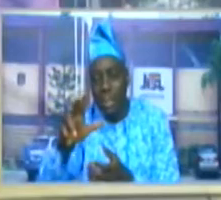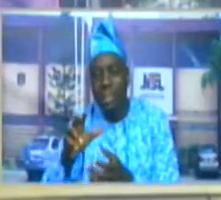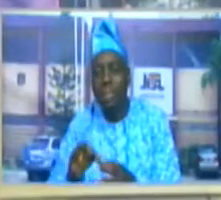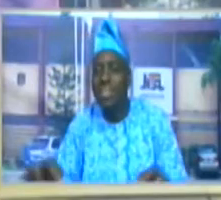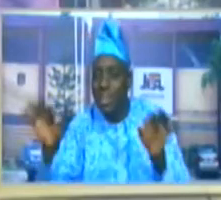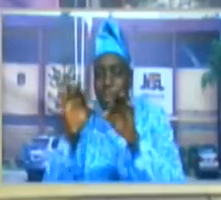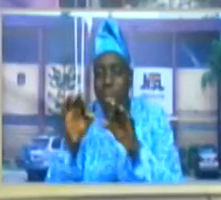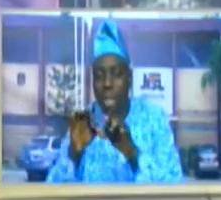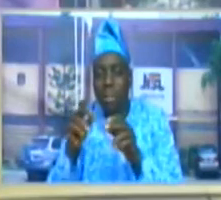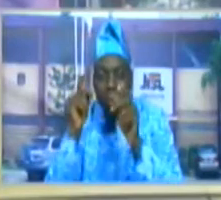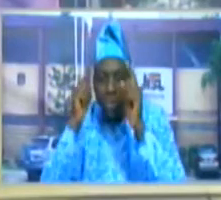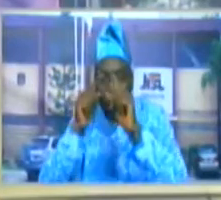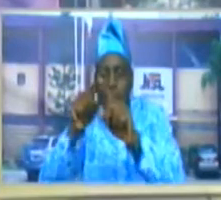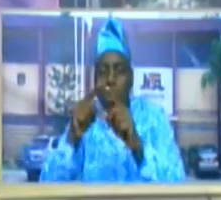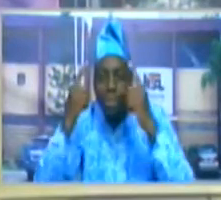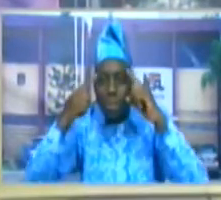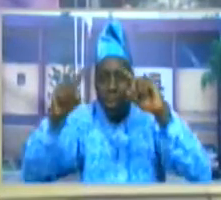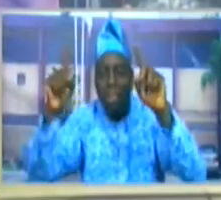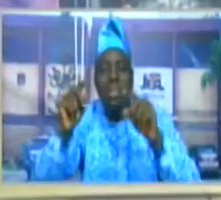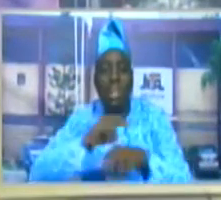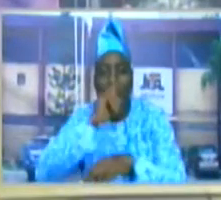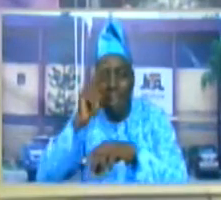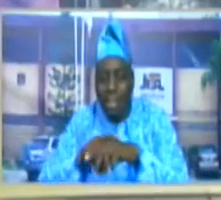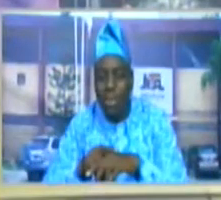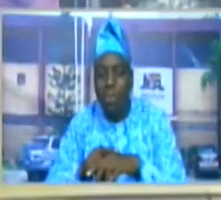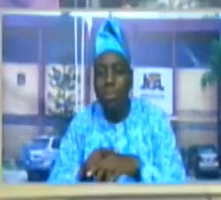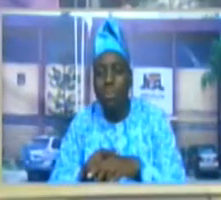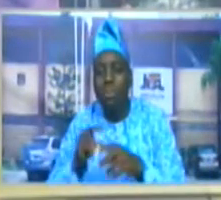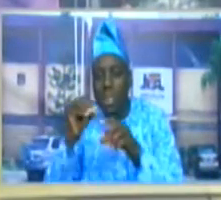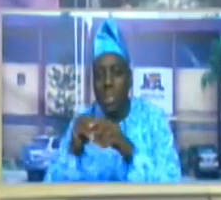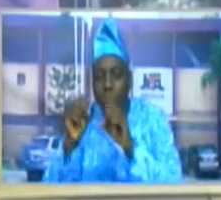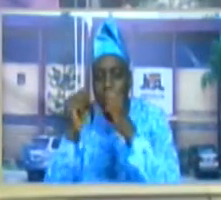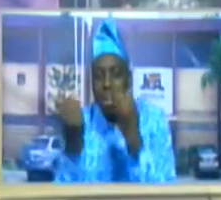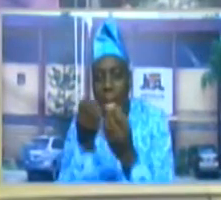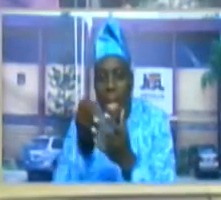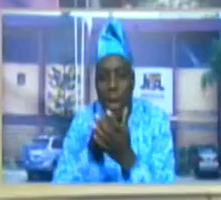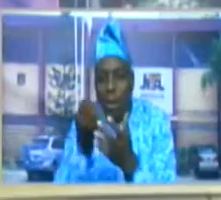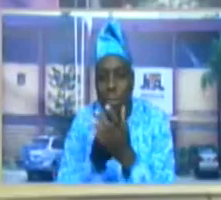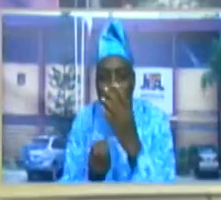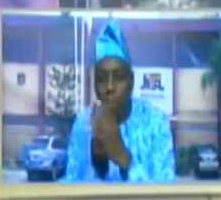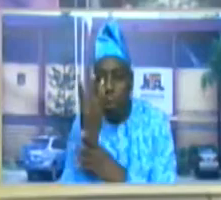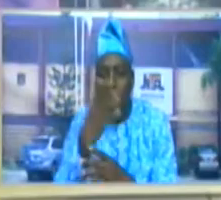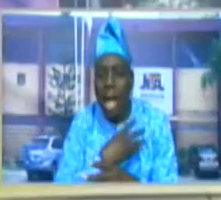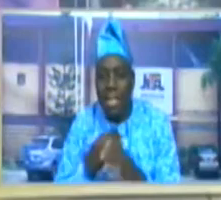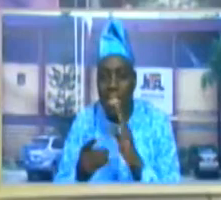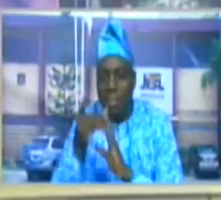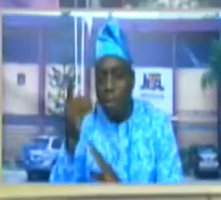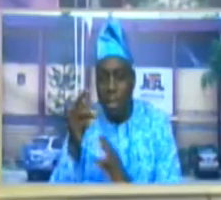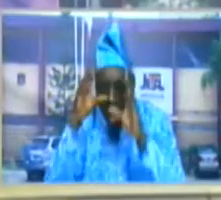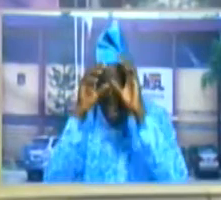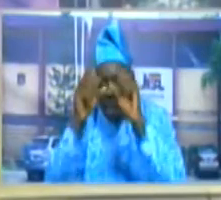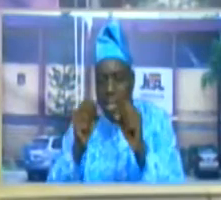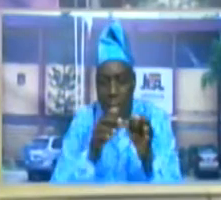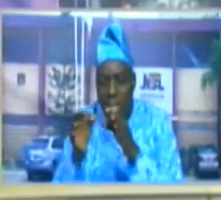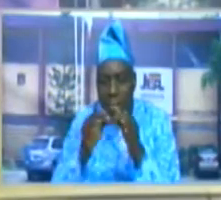pathway towards sustaining the nation's upward trajectory in social economic growth and development. The president said this